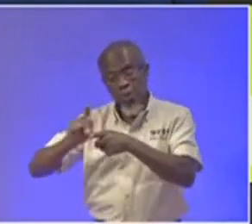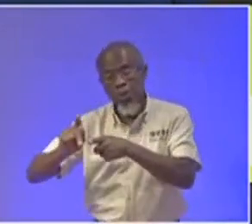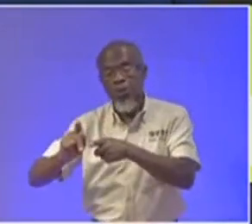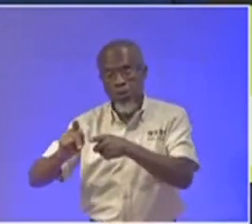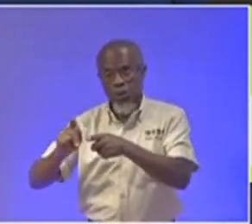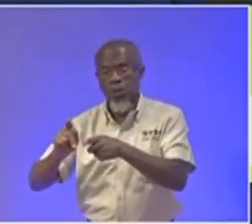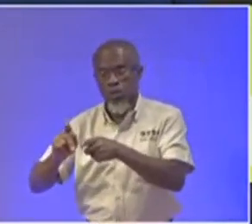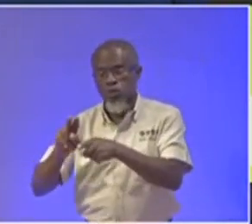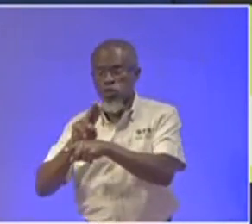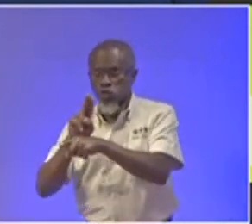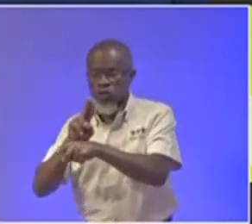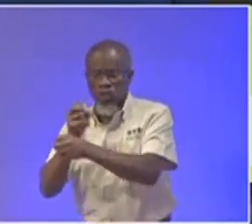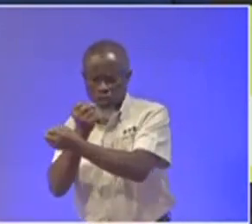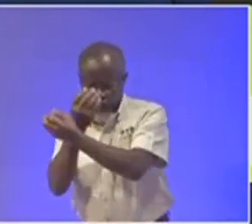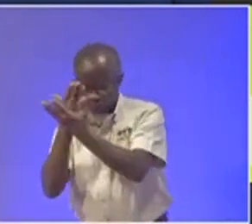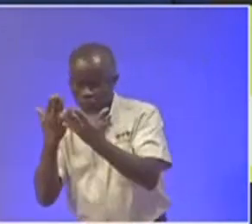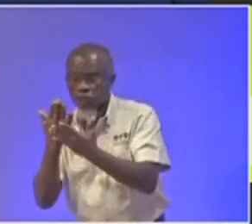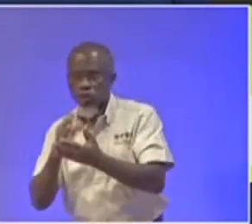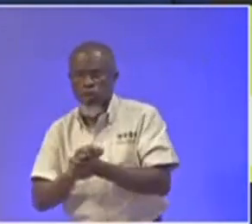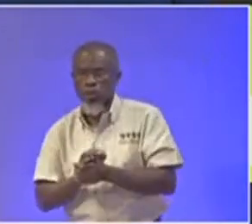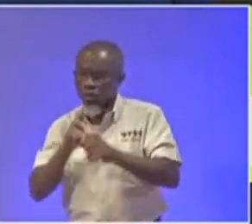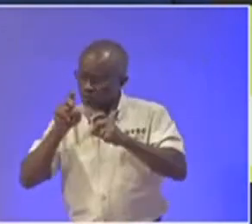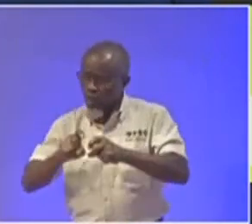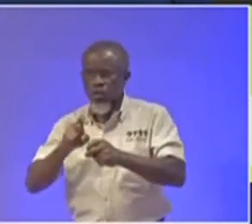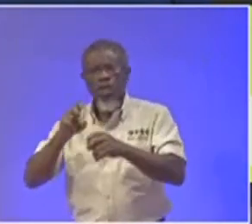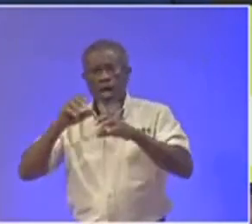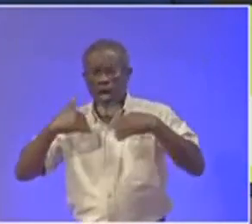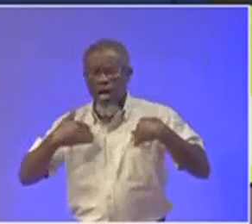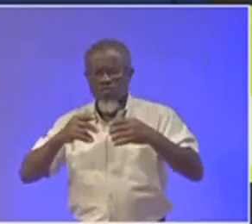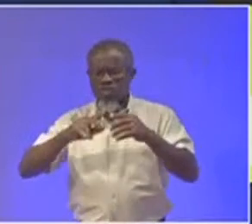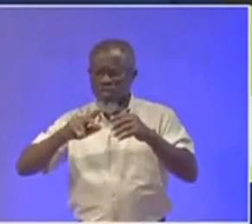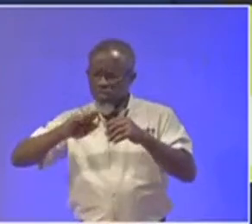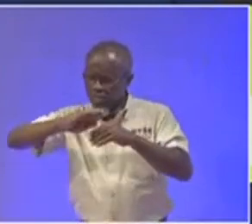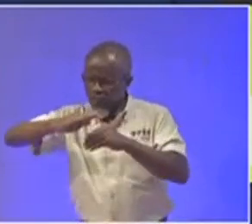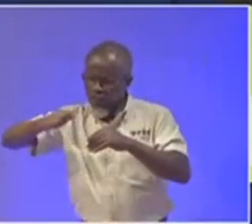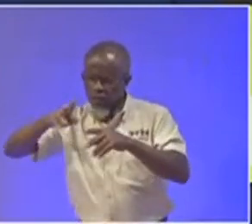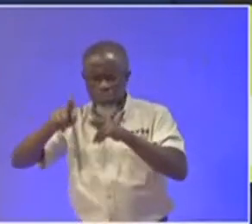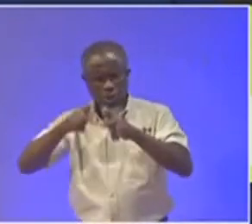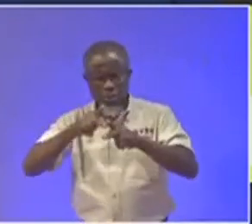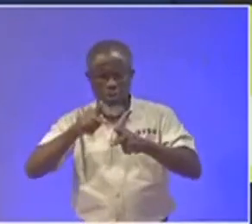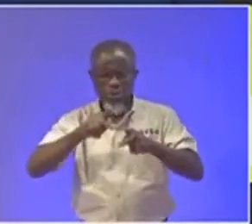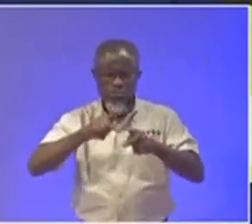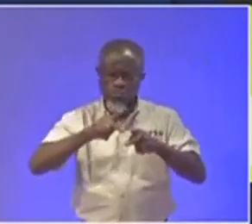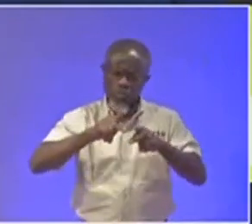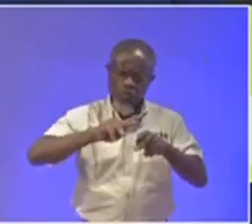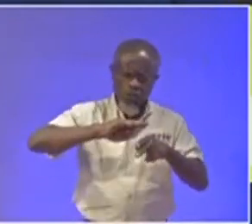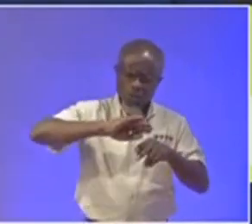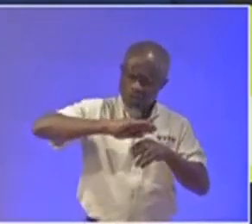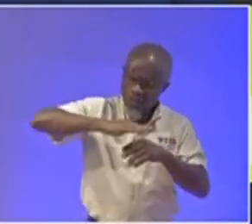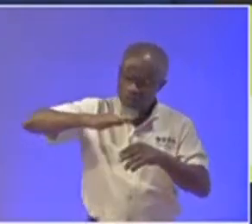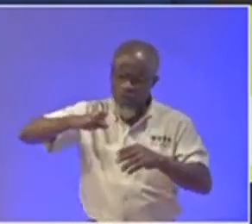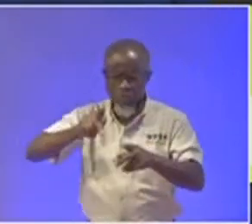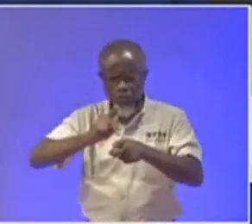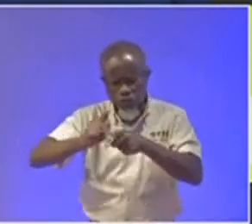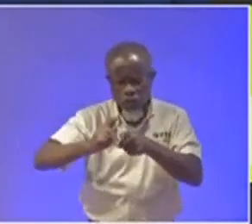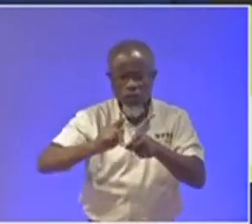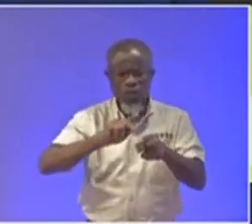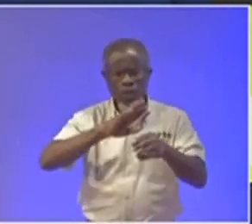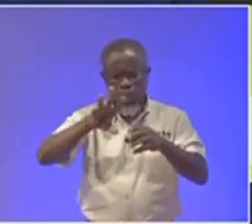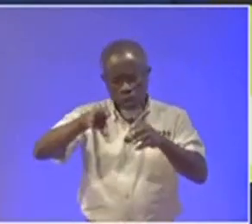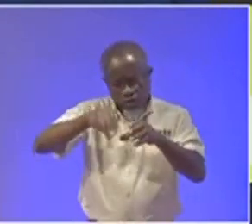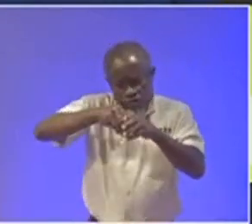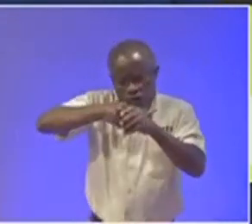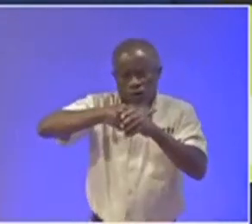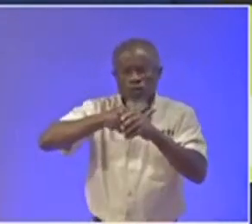that data. So it calls for this multidisciplinary approach, and it goes back to issues of course, availability of the different levels